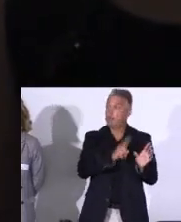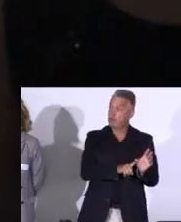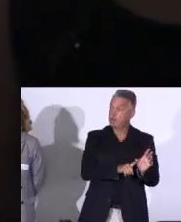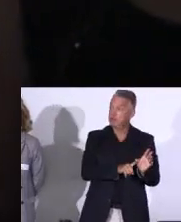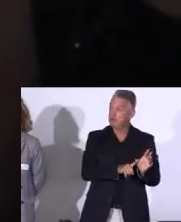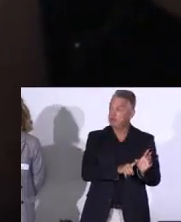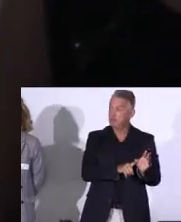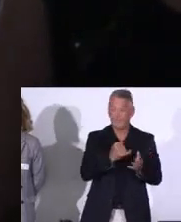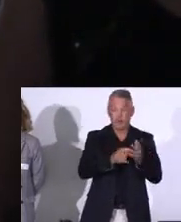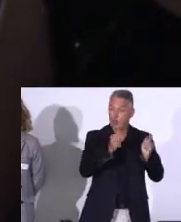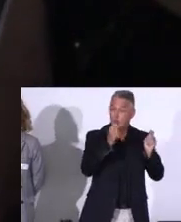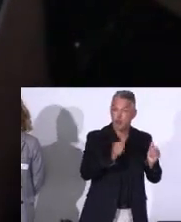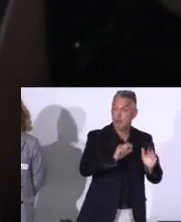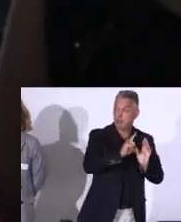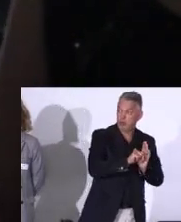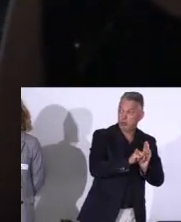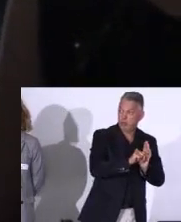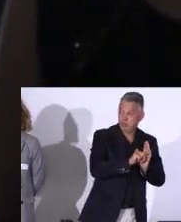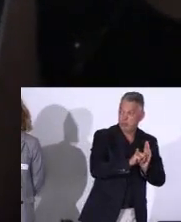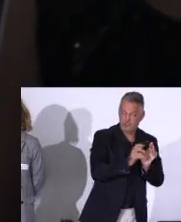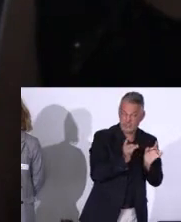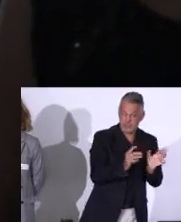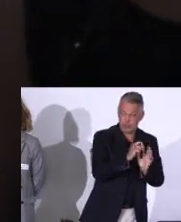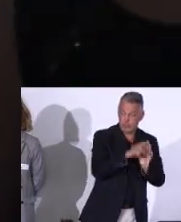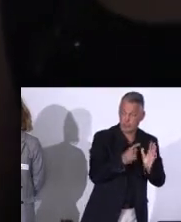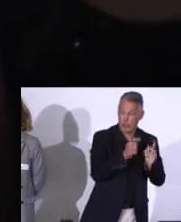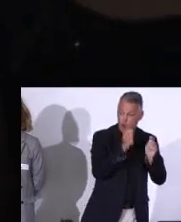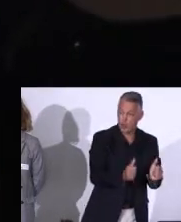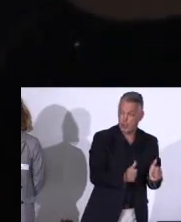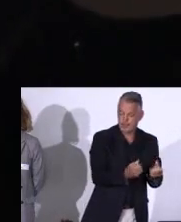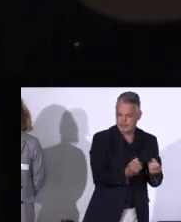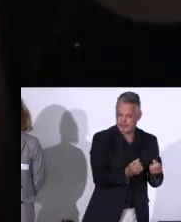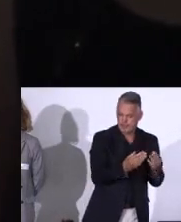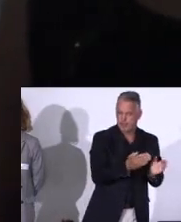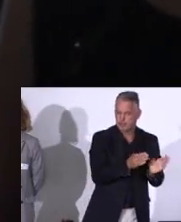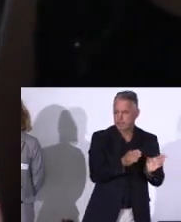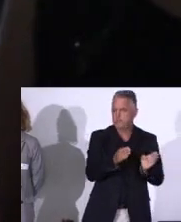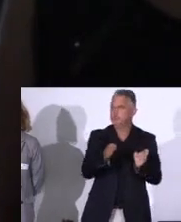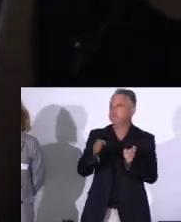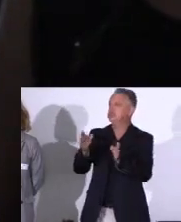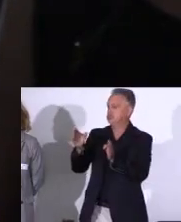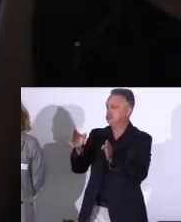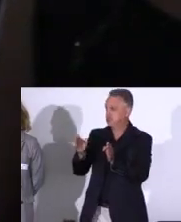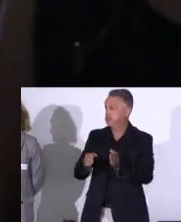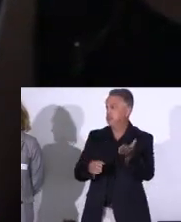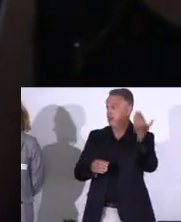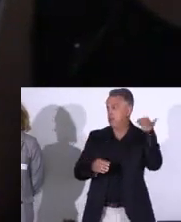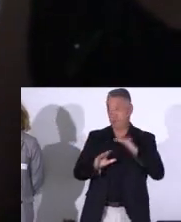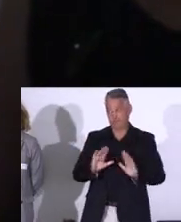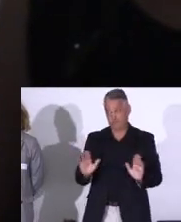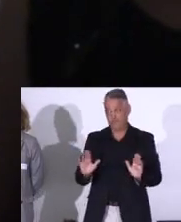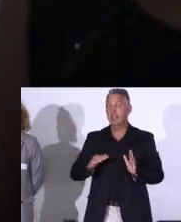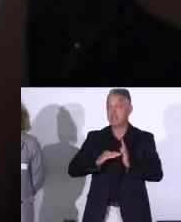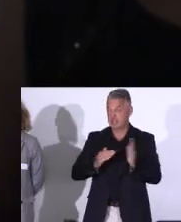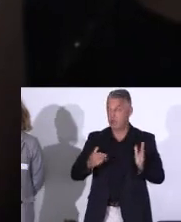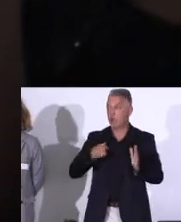start, and also to influence the design and the outcome throughout the projects. So that's something for the first time we have embedded in our funding agreements